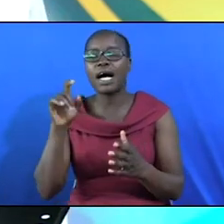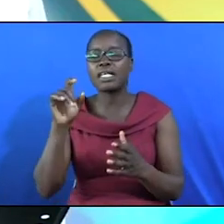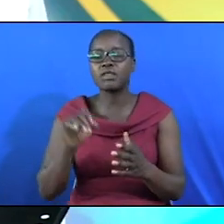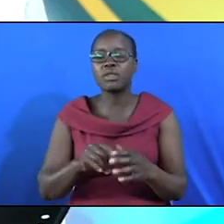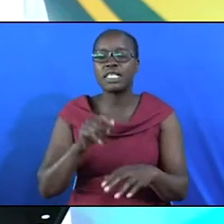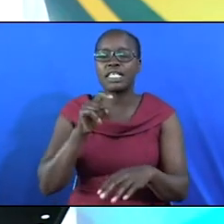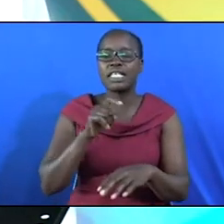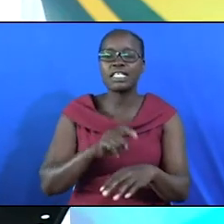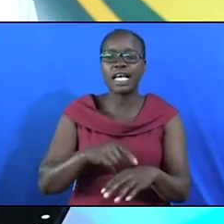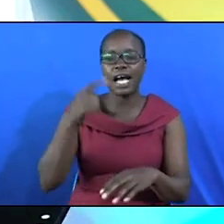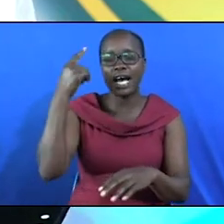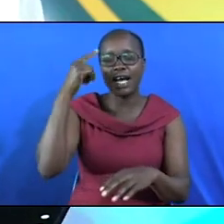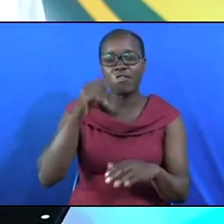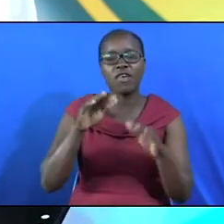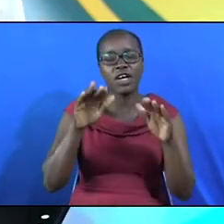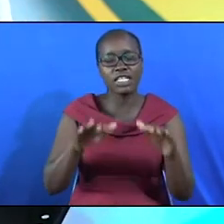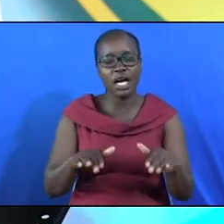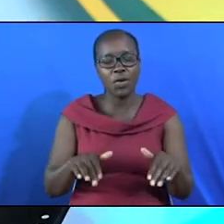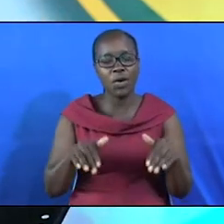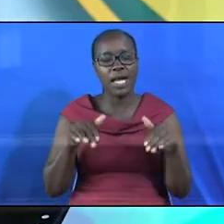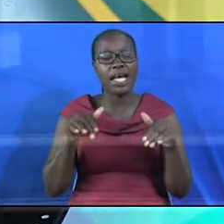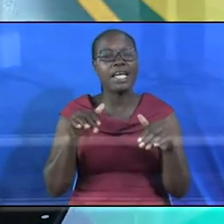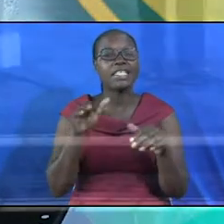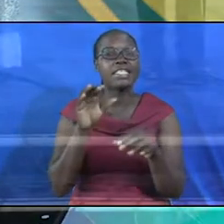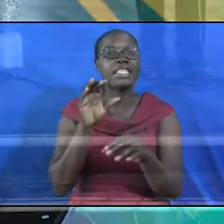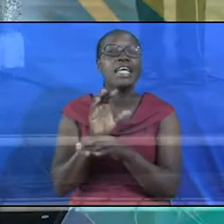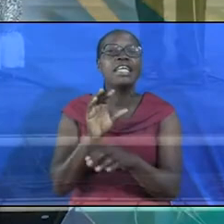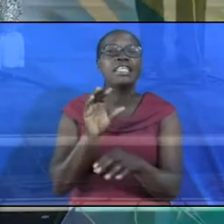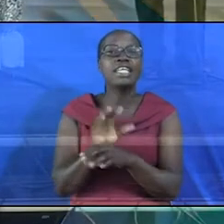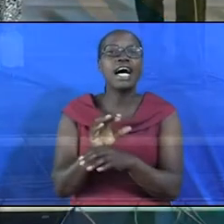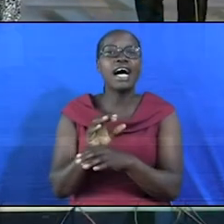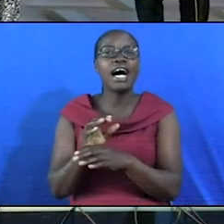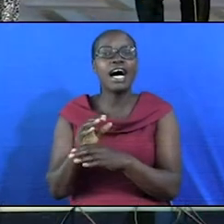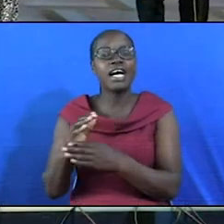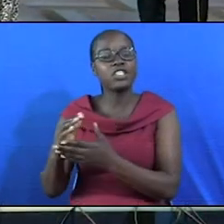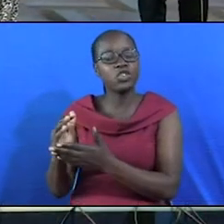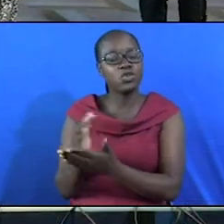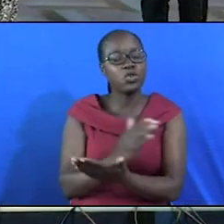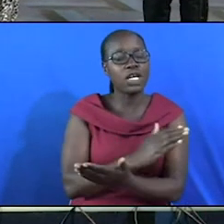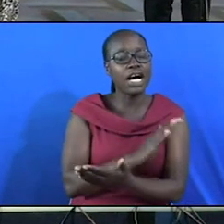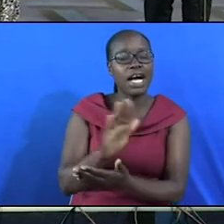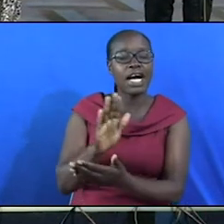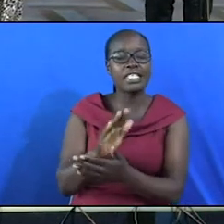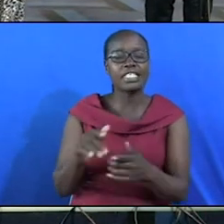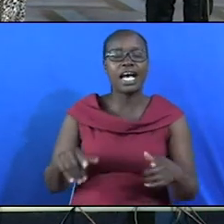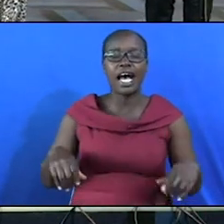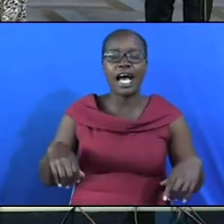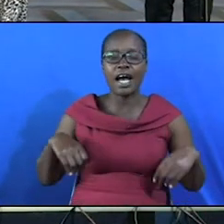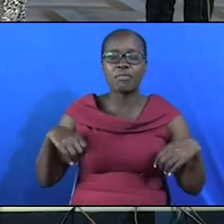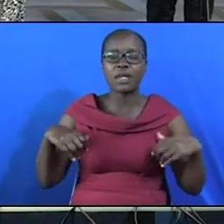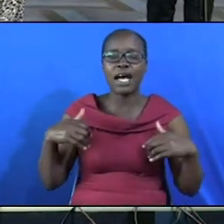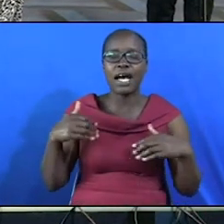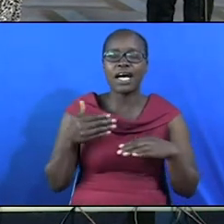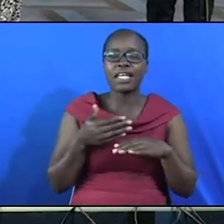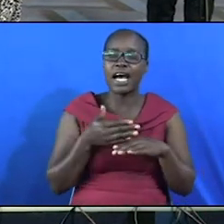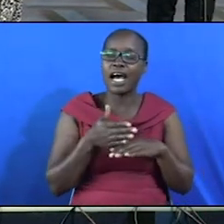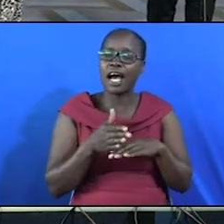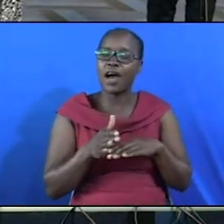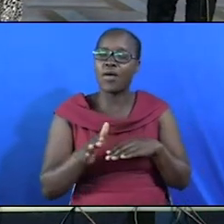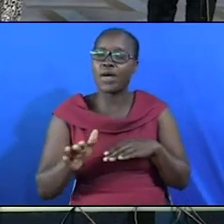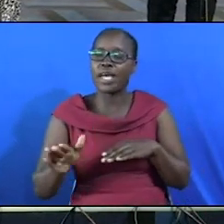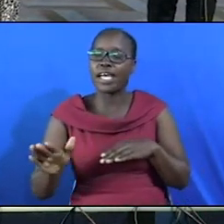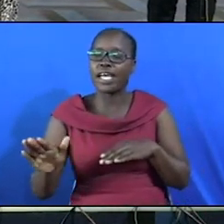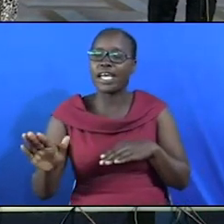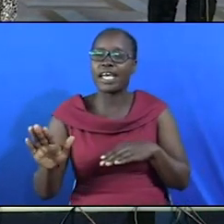It must be time for the waiting church to cast her pride